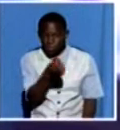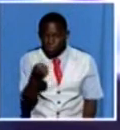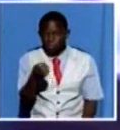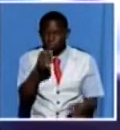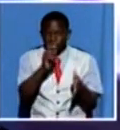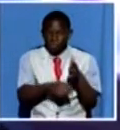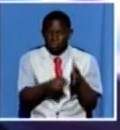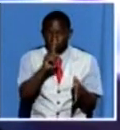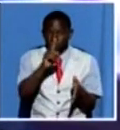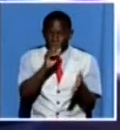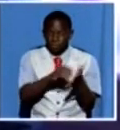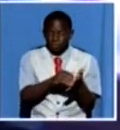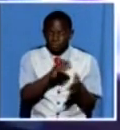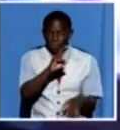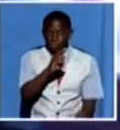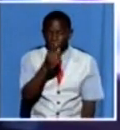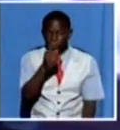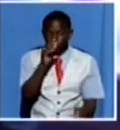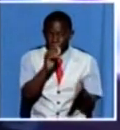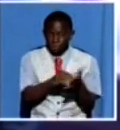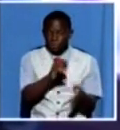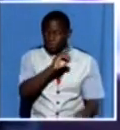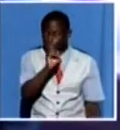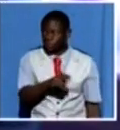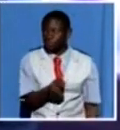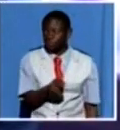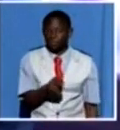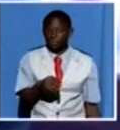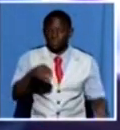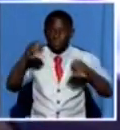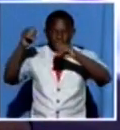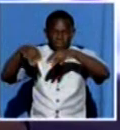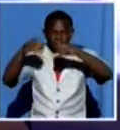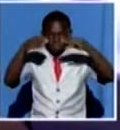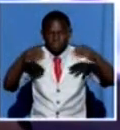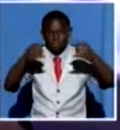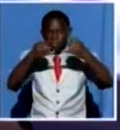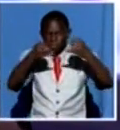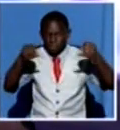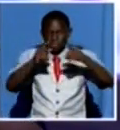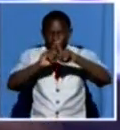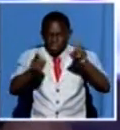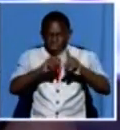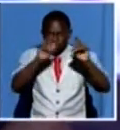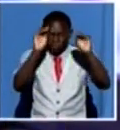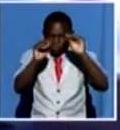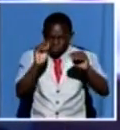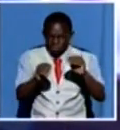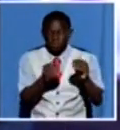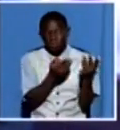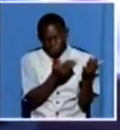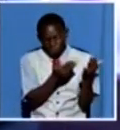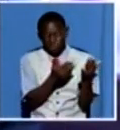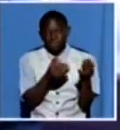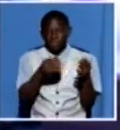$161,700. If you check power supply and related installation, which company supplies power? I'm coming to that,